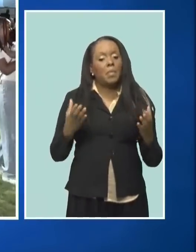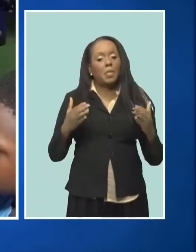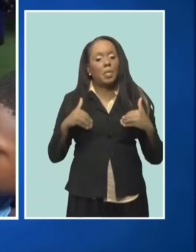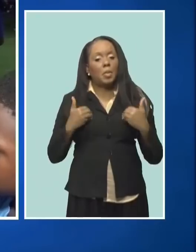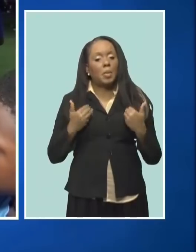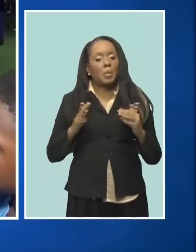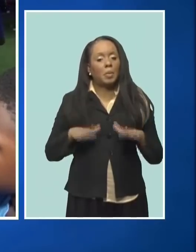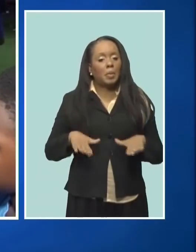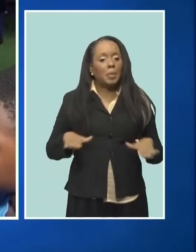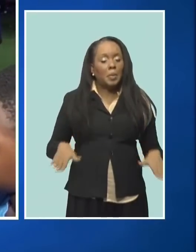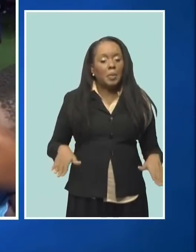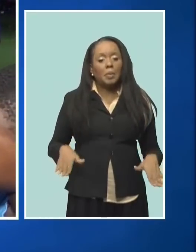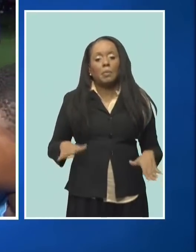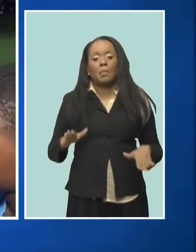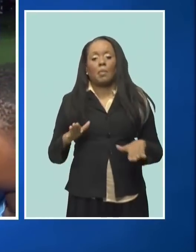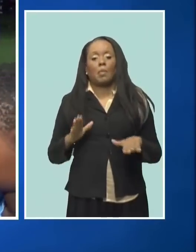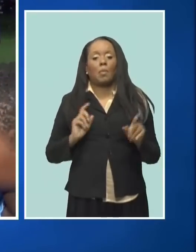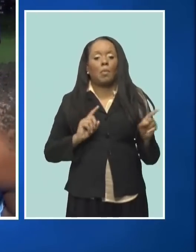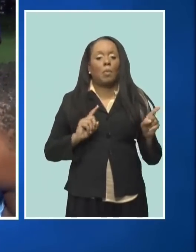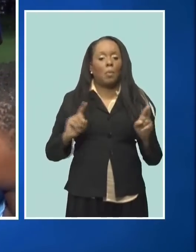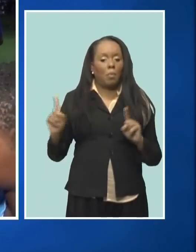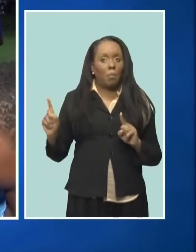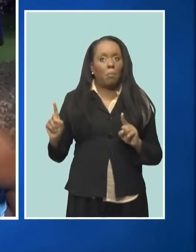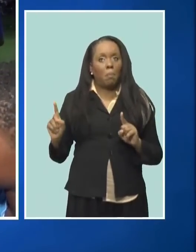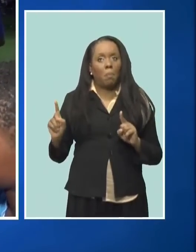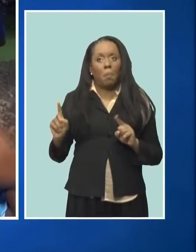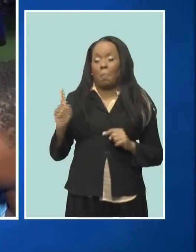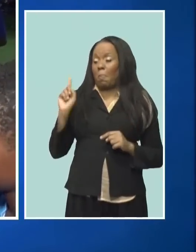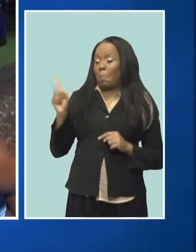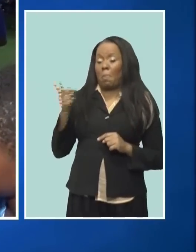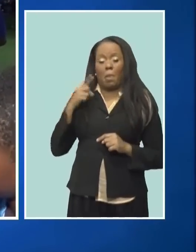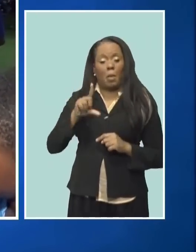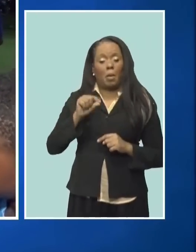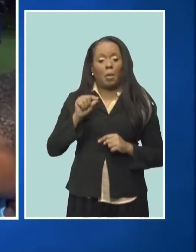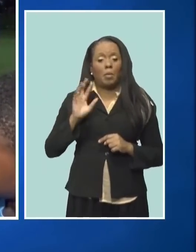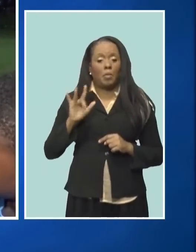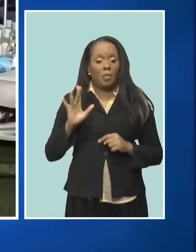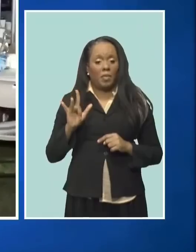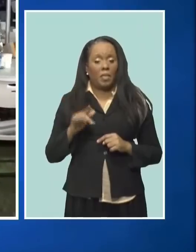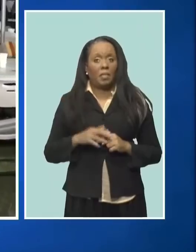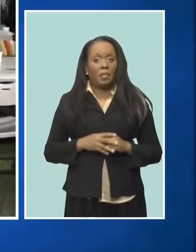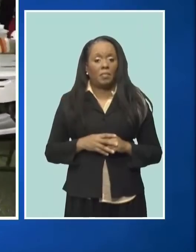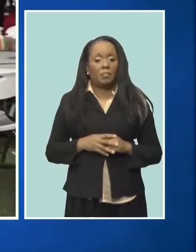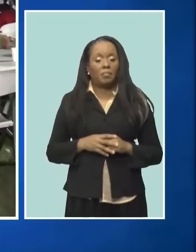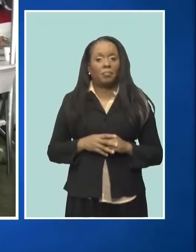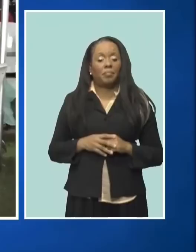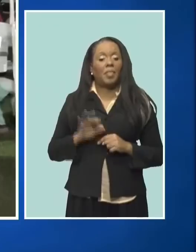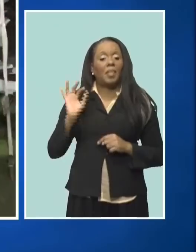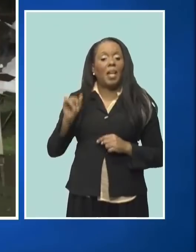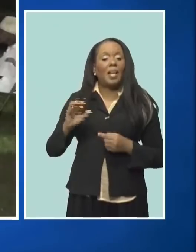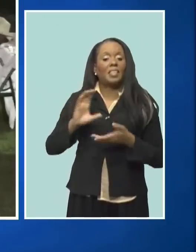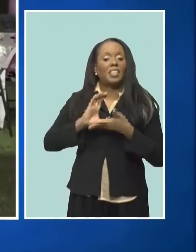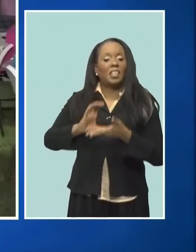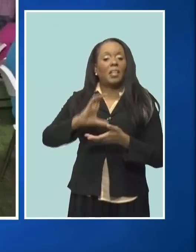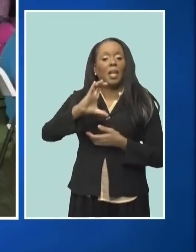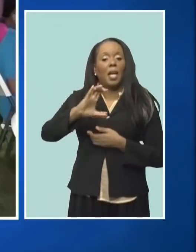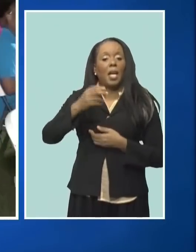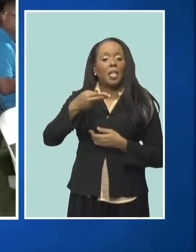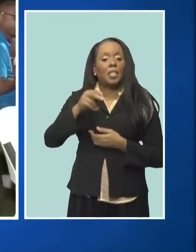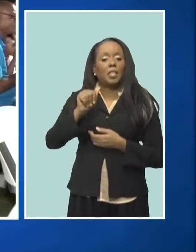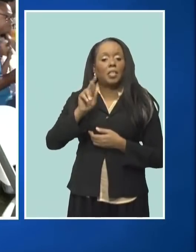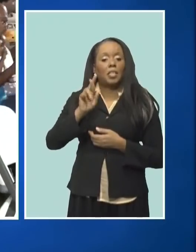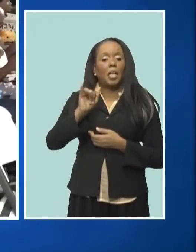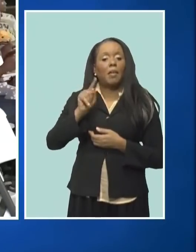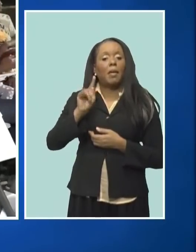children and young Barbadians at the Weymouth ground at the start of 2025. The children were drawn from several communities,